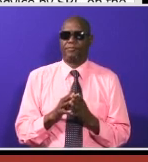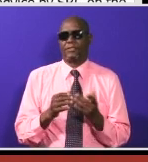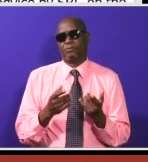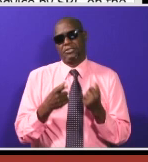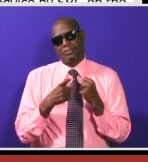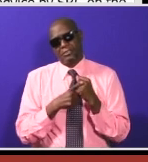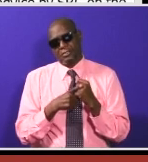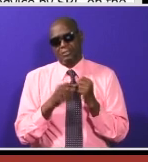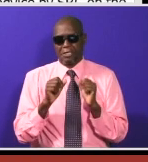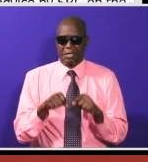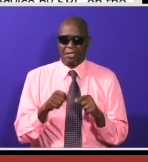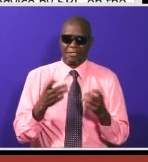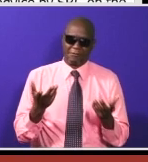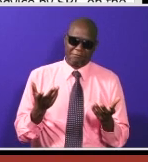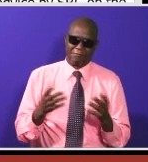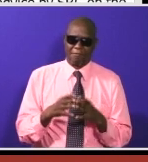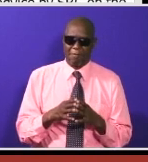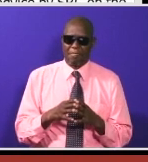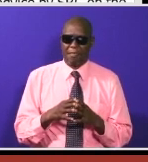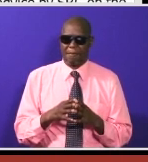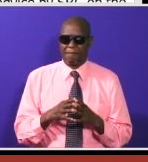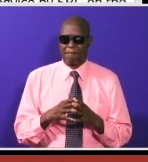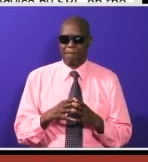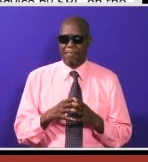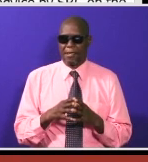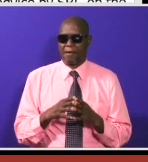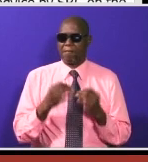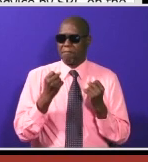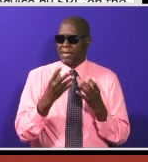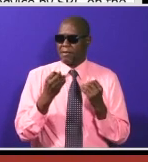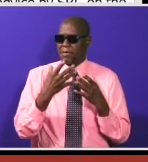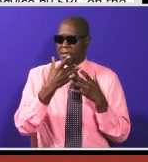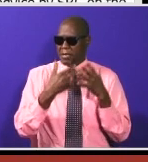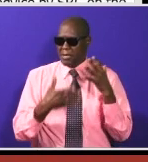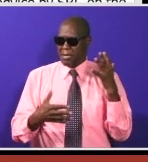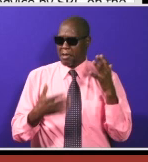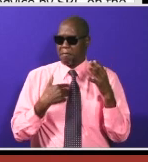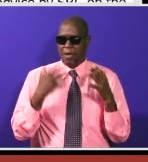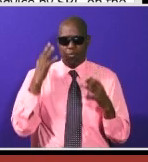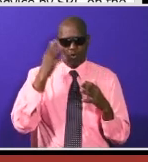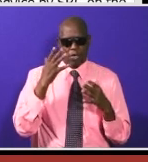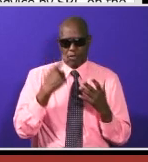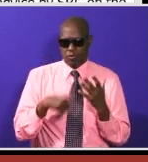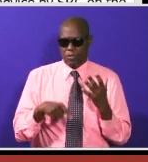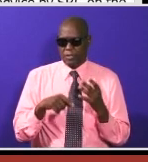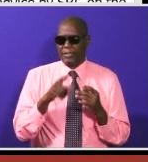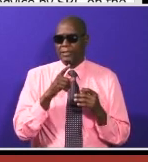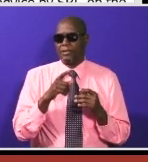five. Actually, there are many achievements that you've mentioned. My worry is that now that the commission says we'll